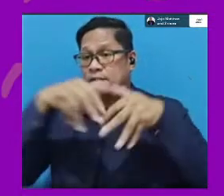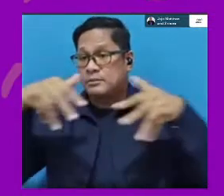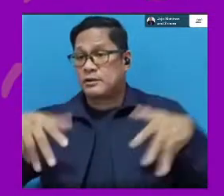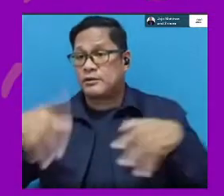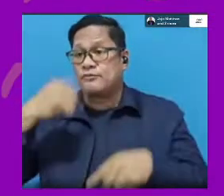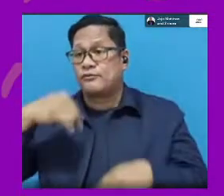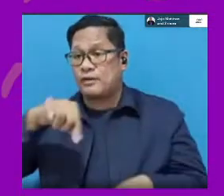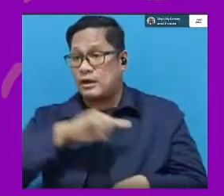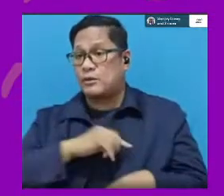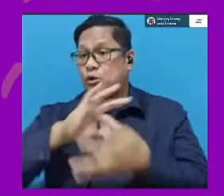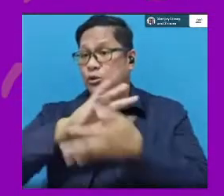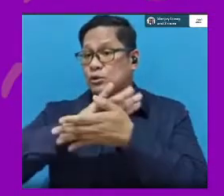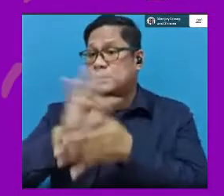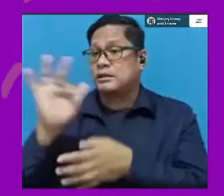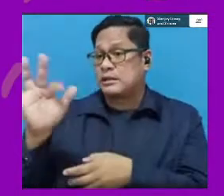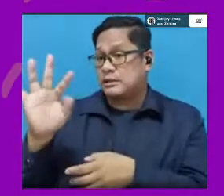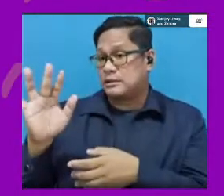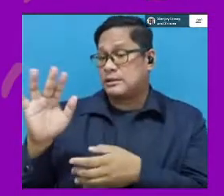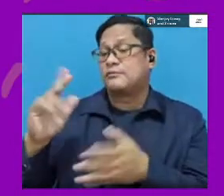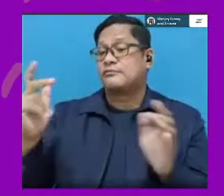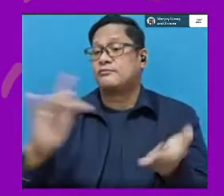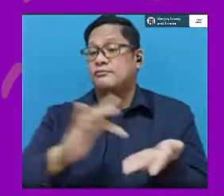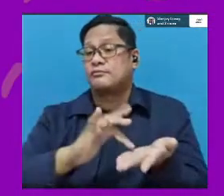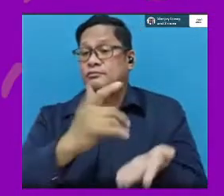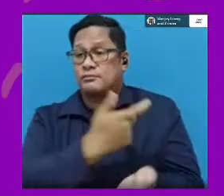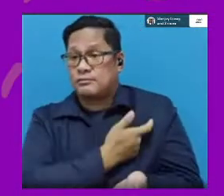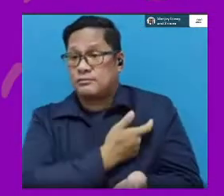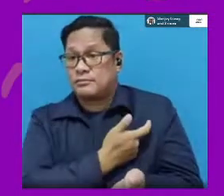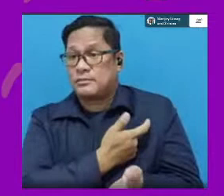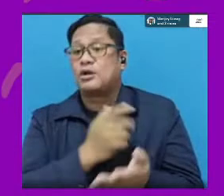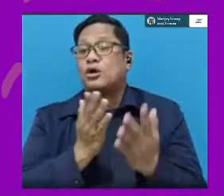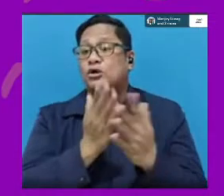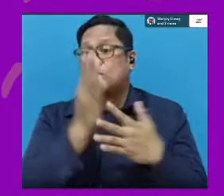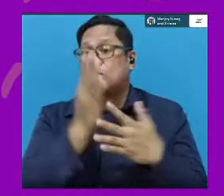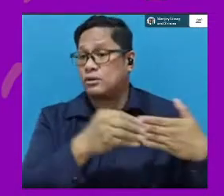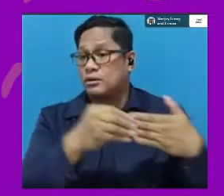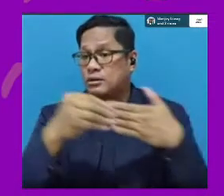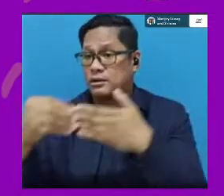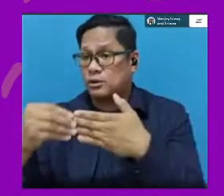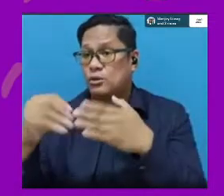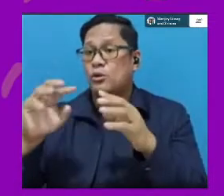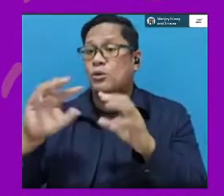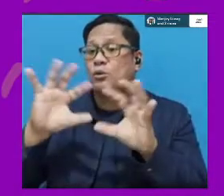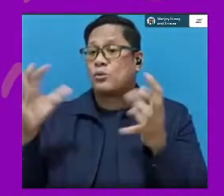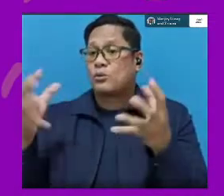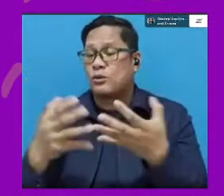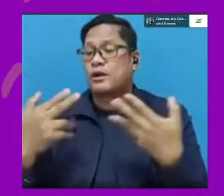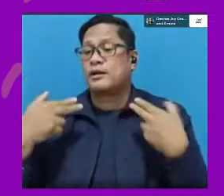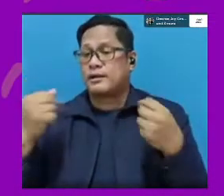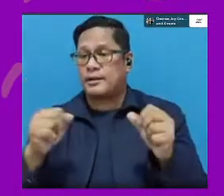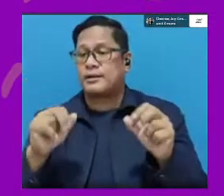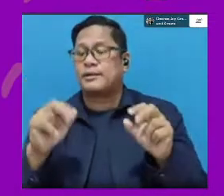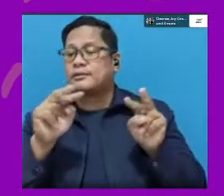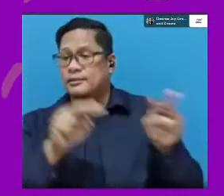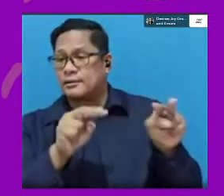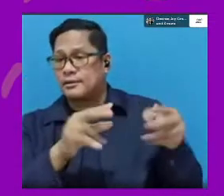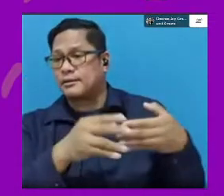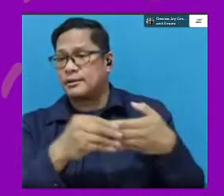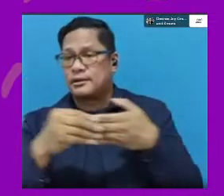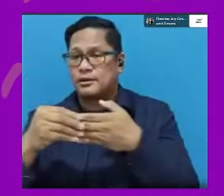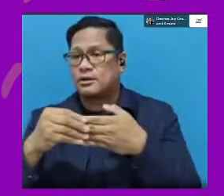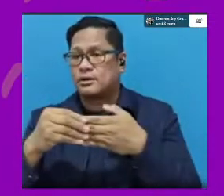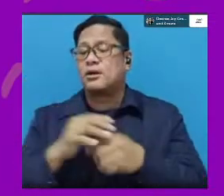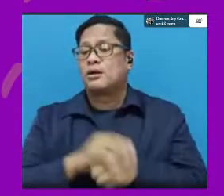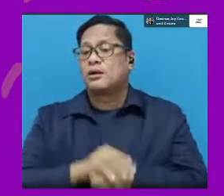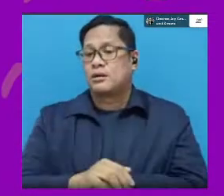COVID-19 vaccination was upon the guidance of World Health Organization SAGE, or Strategic Advisory Group